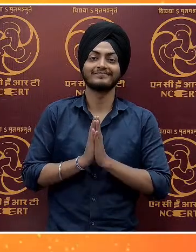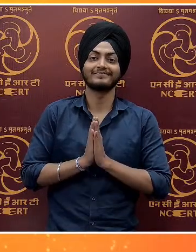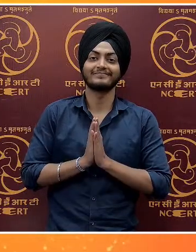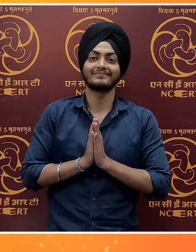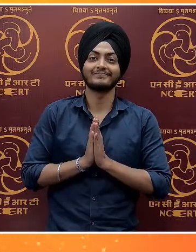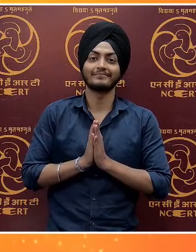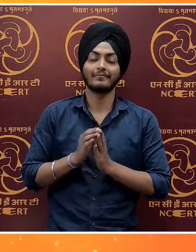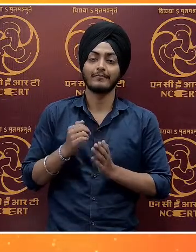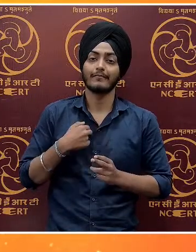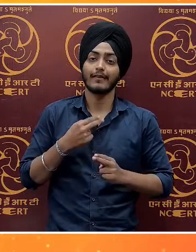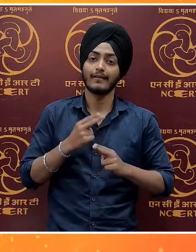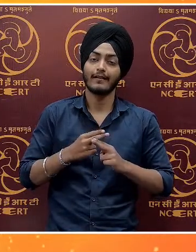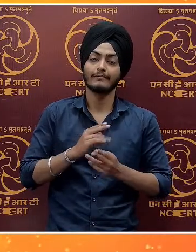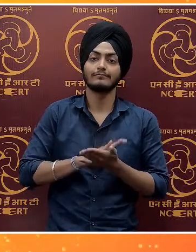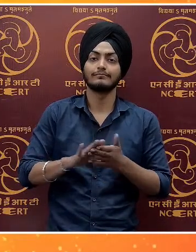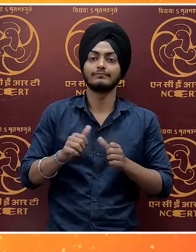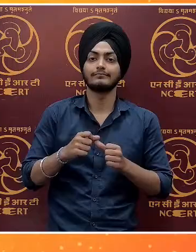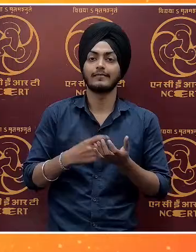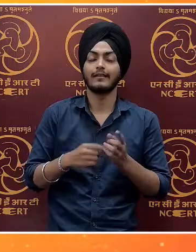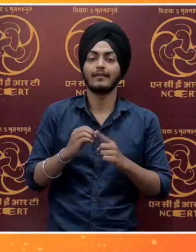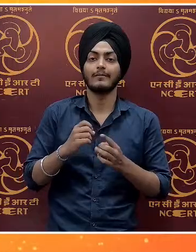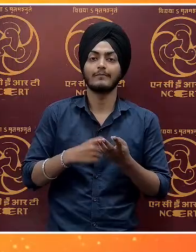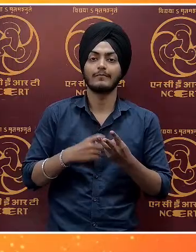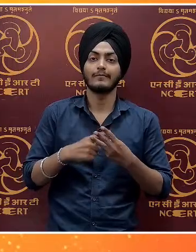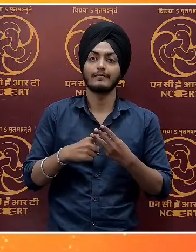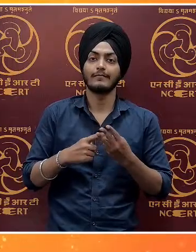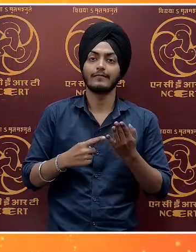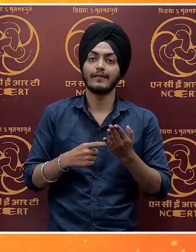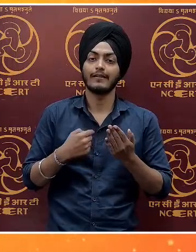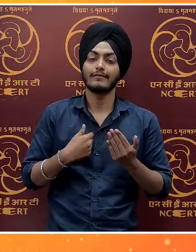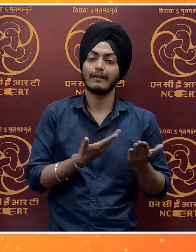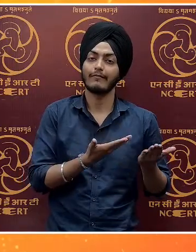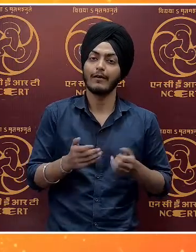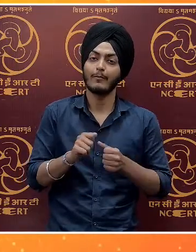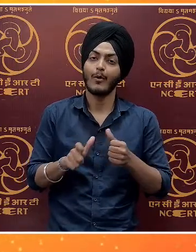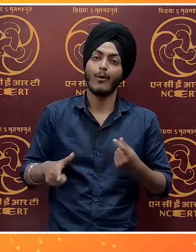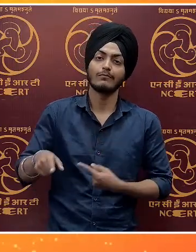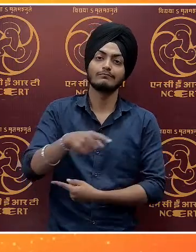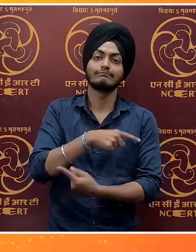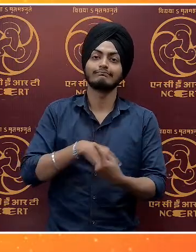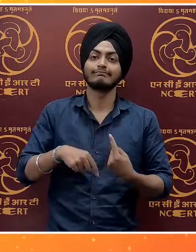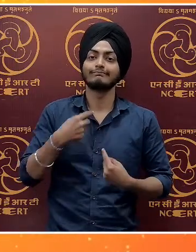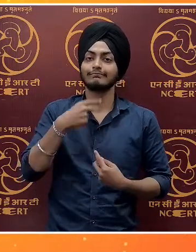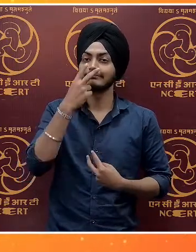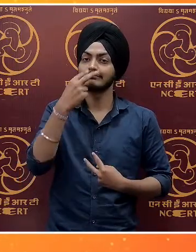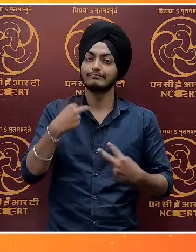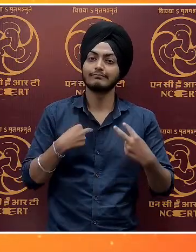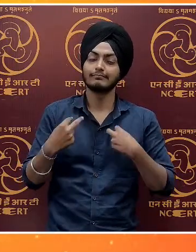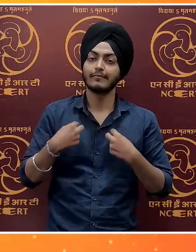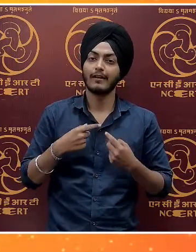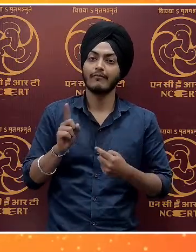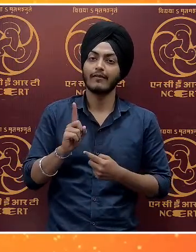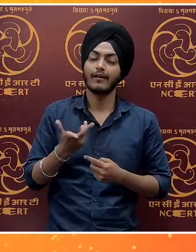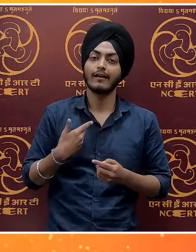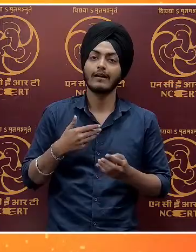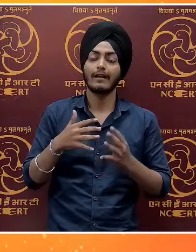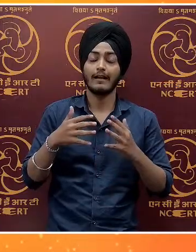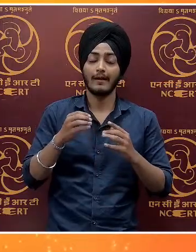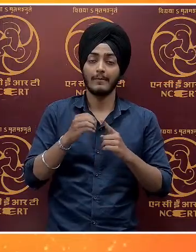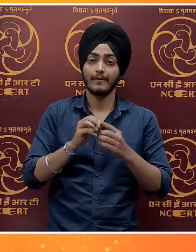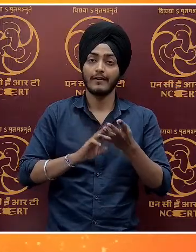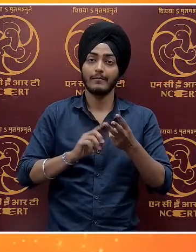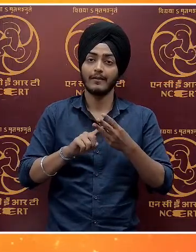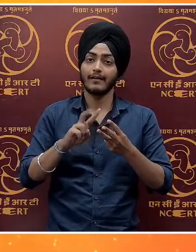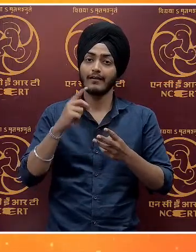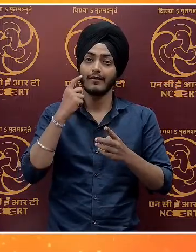Namaskar, I'm Harpreet Kaur and I welcome you all to our live and interactive session. You are watching us on PM eVidya channel number 2 and